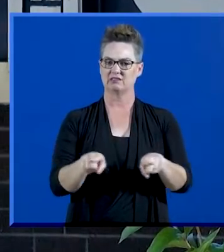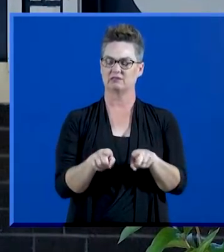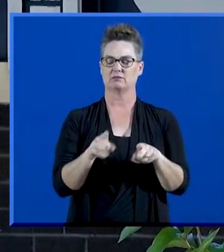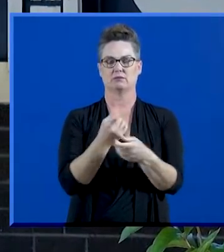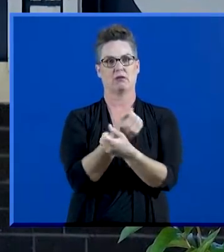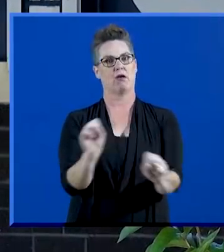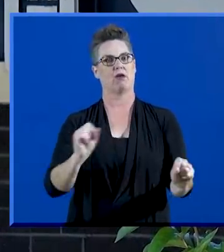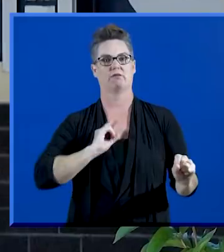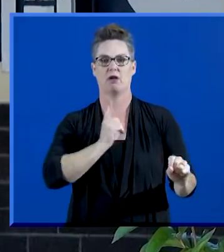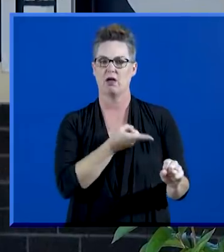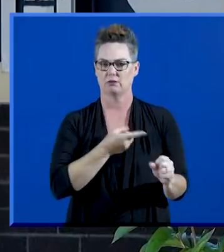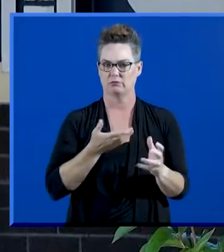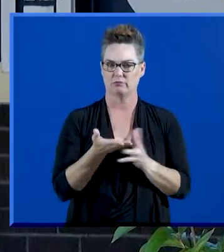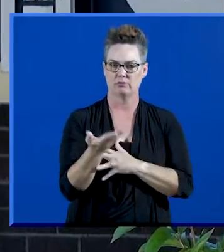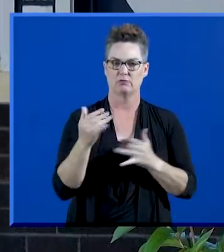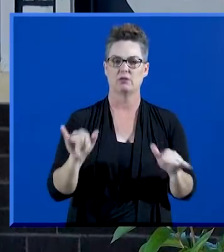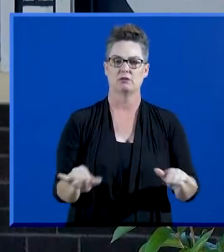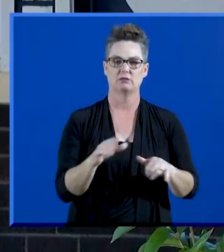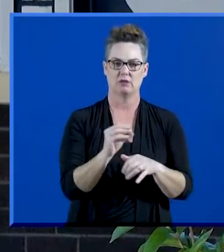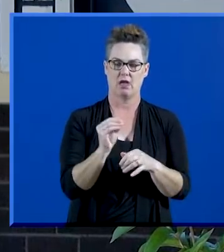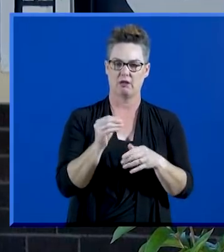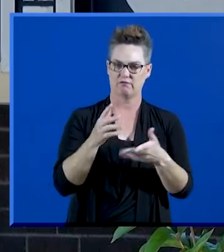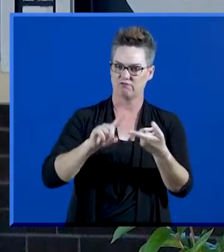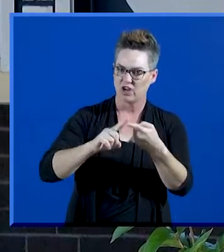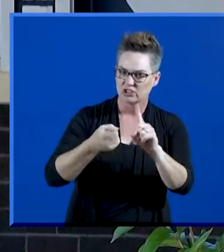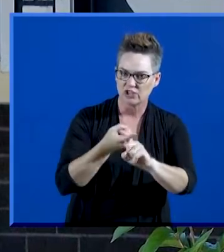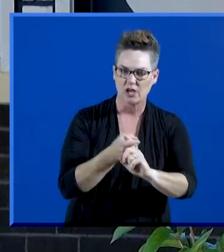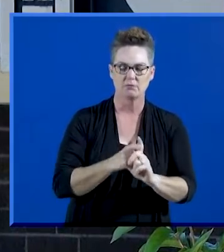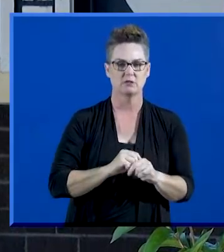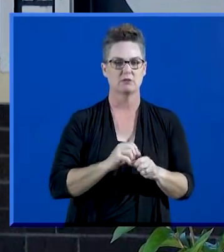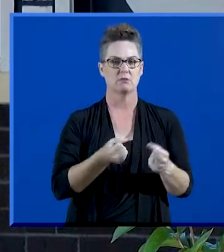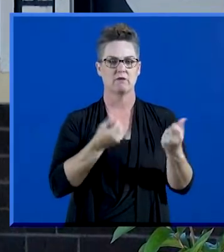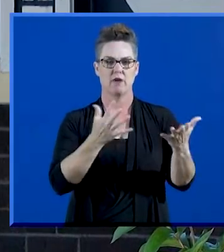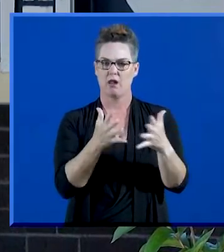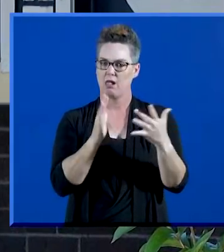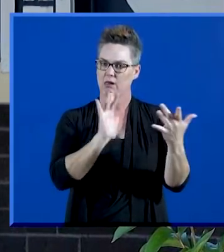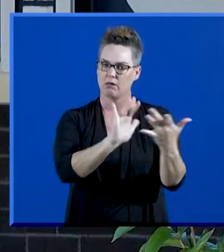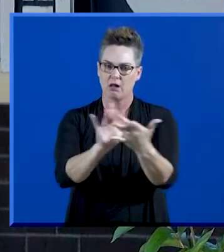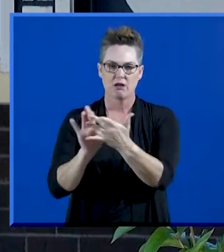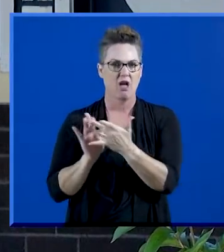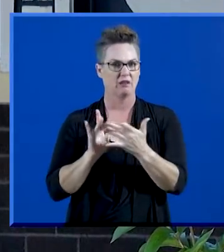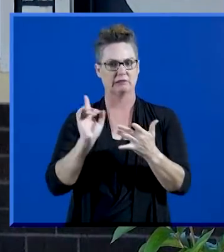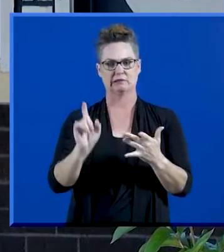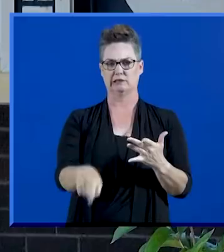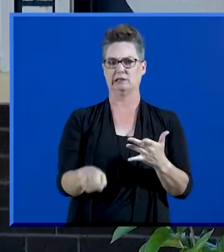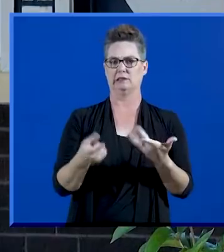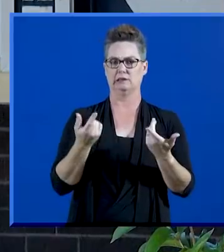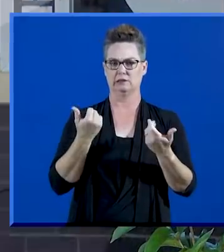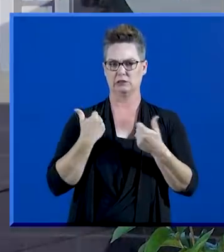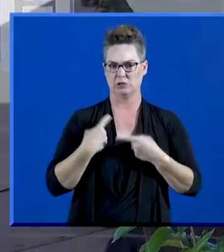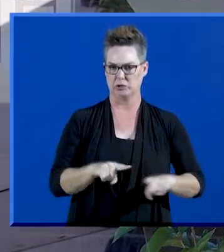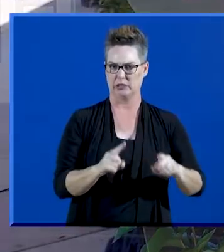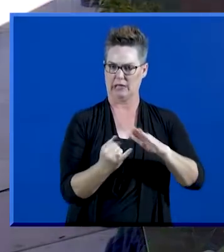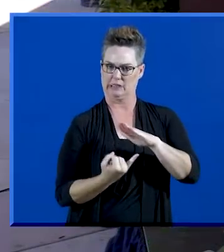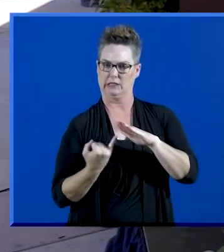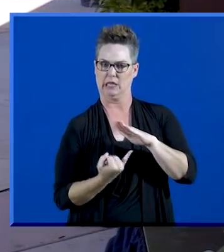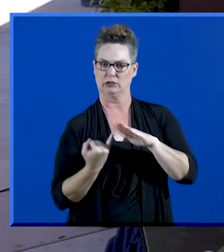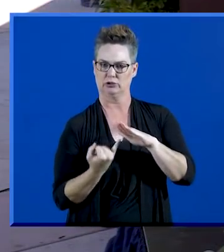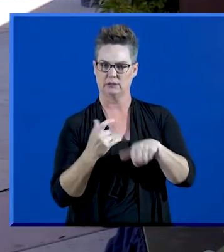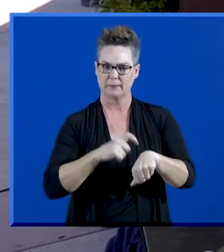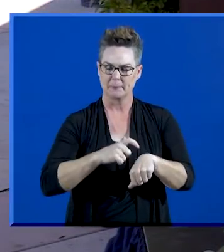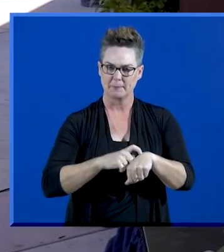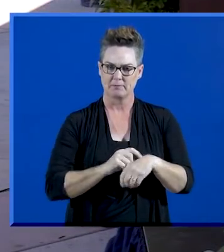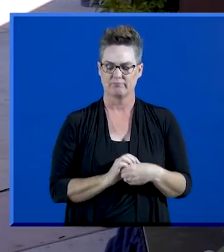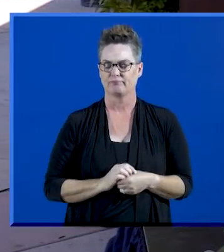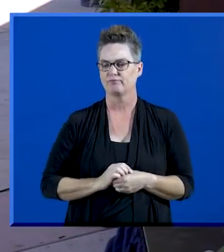we have surrounded ourselves with have been the saving grace of our generation's sanity and friendships, providing us with much-needed contact in our